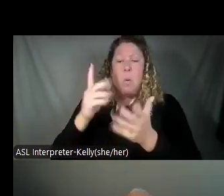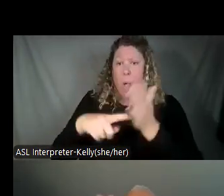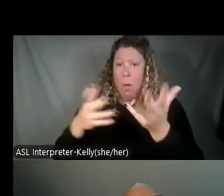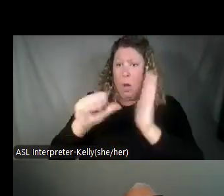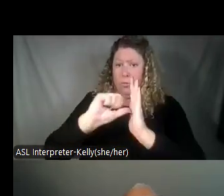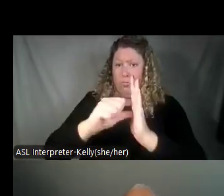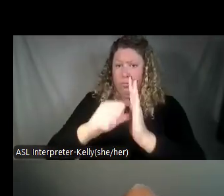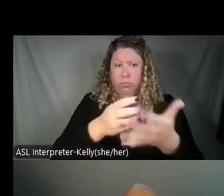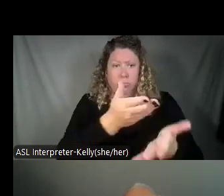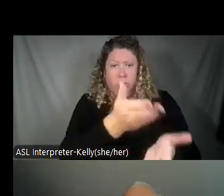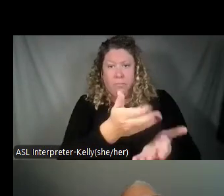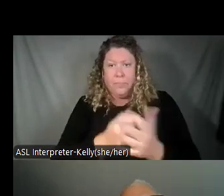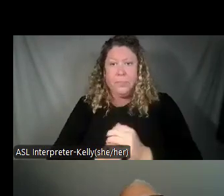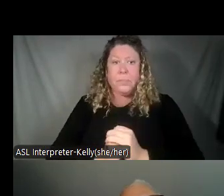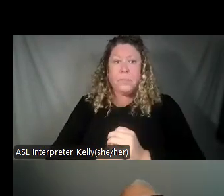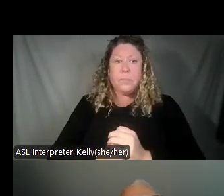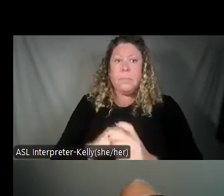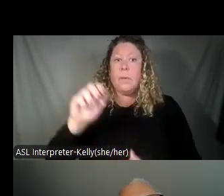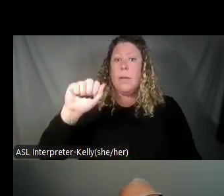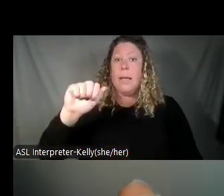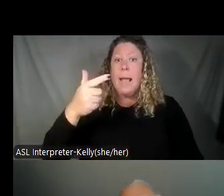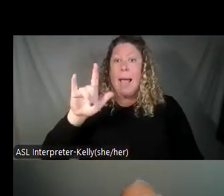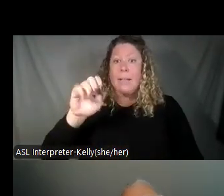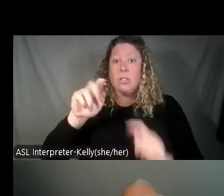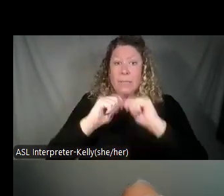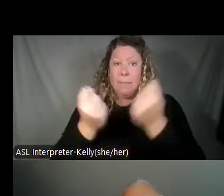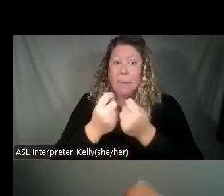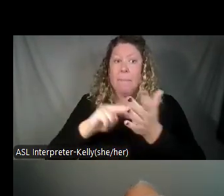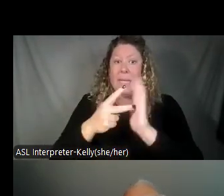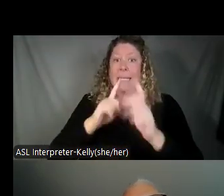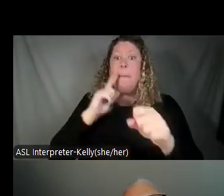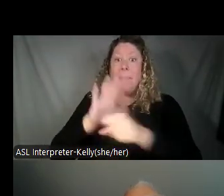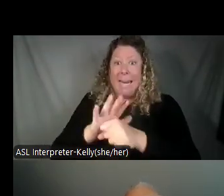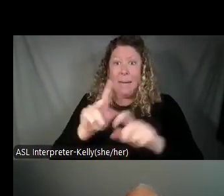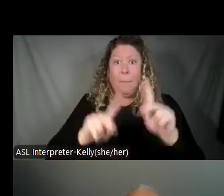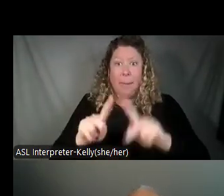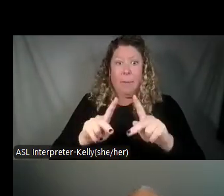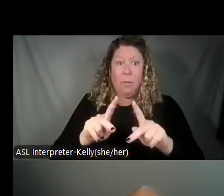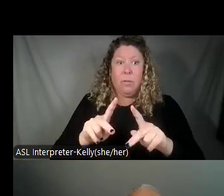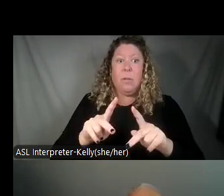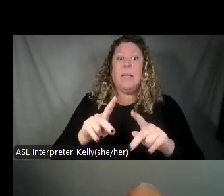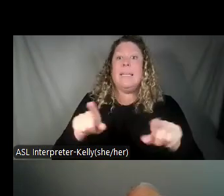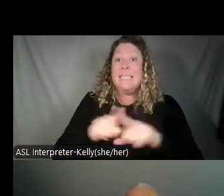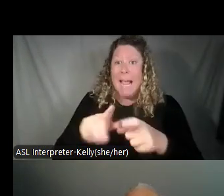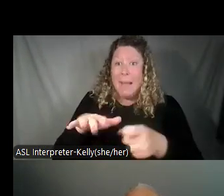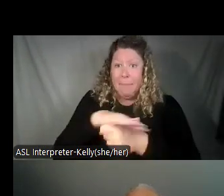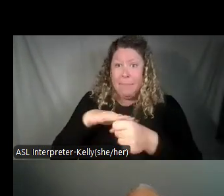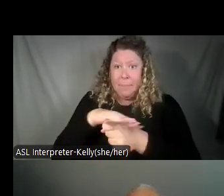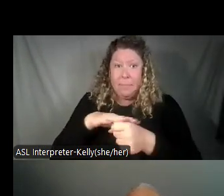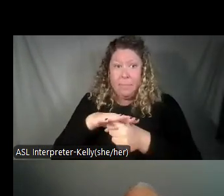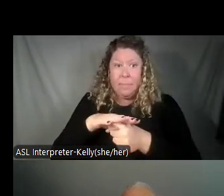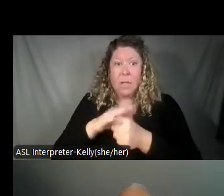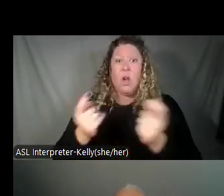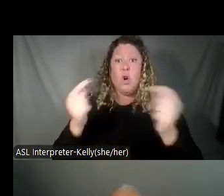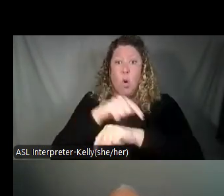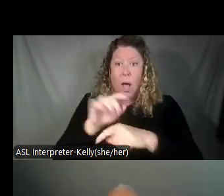an Agile team has been defined as dedicated people, co-located, cross-functional,